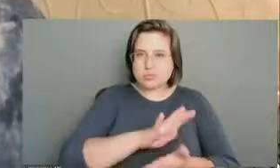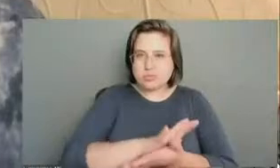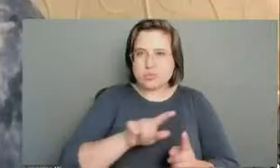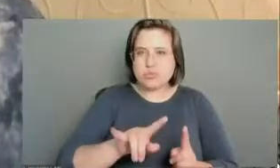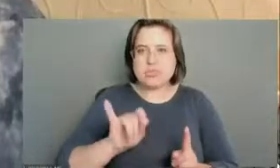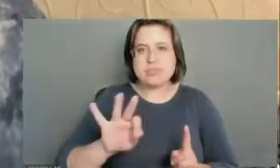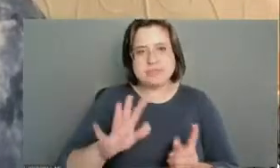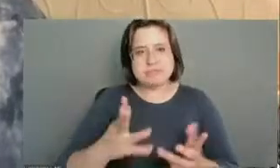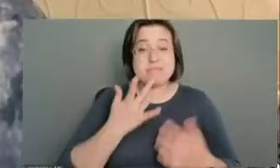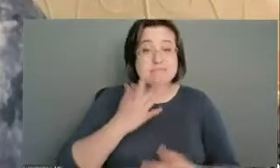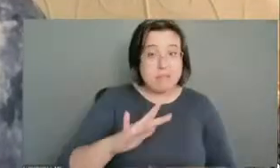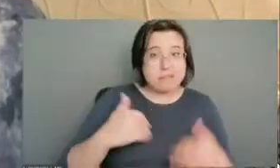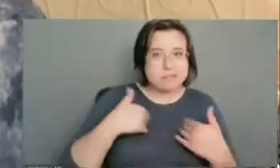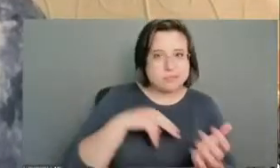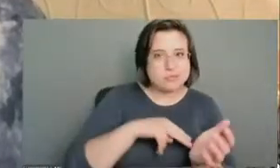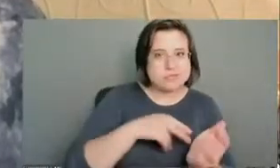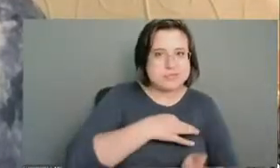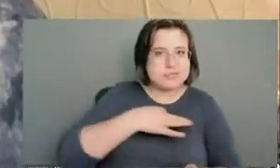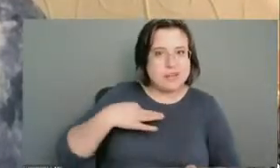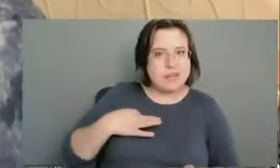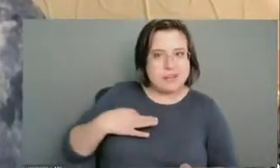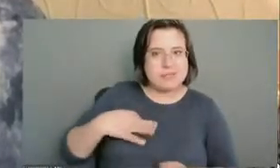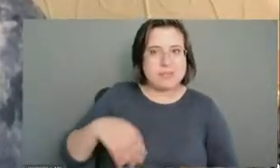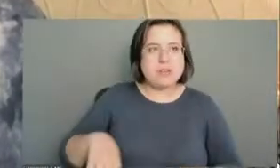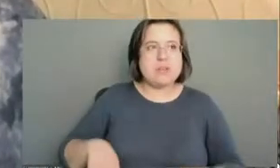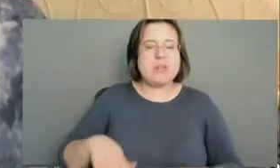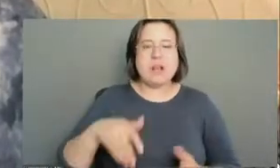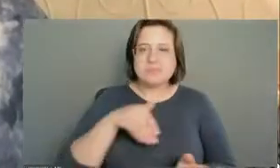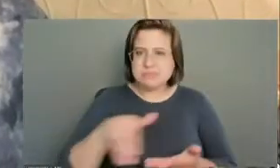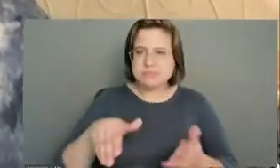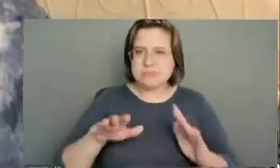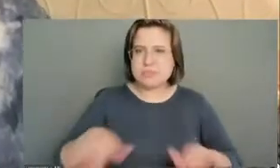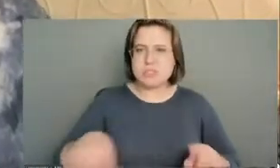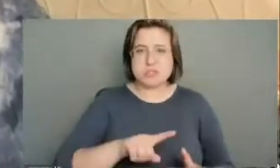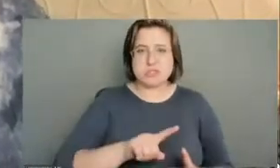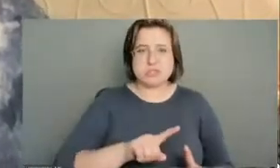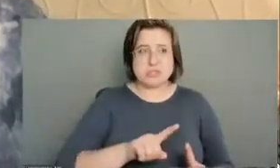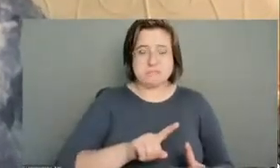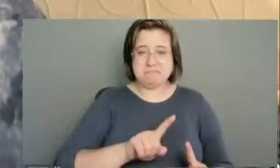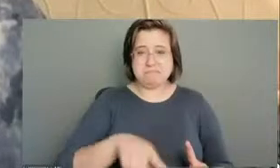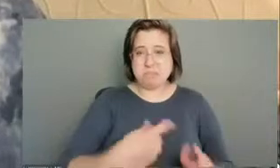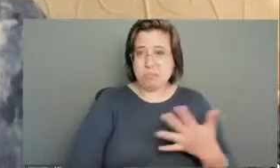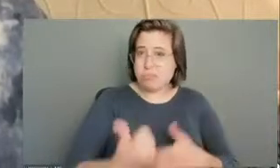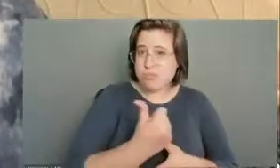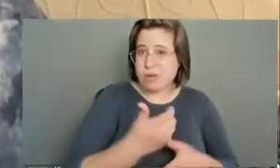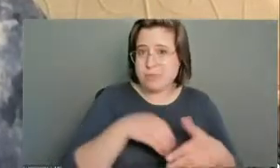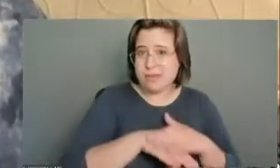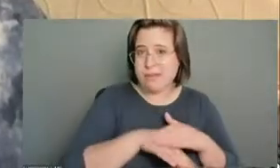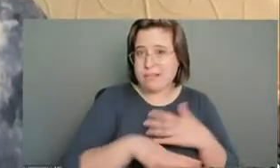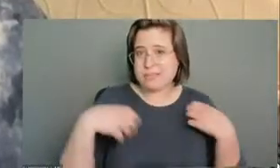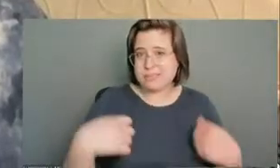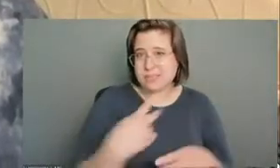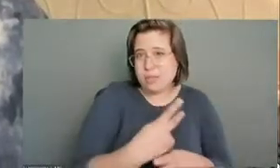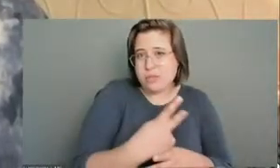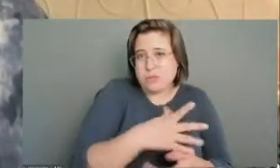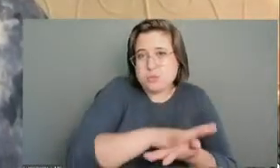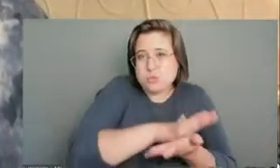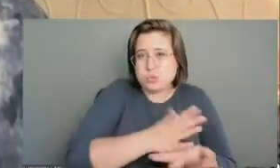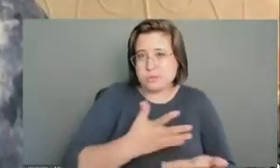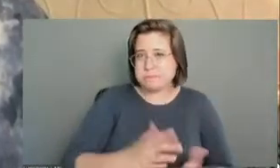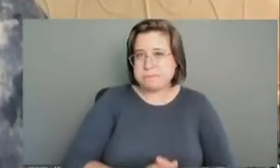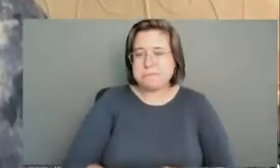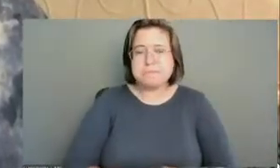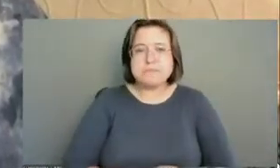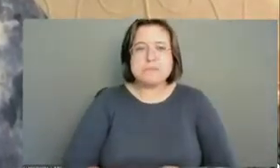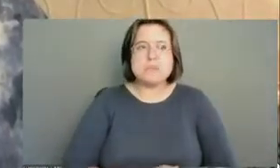nursing staff, many children, this is their primary access to any health care. So what would be